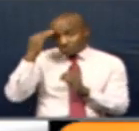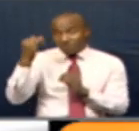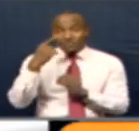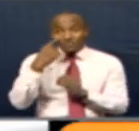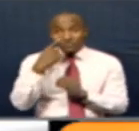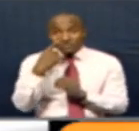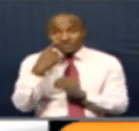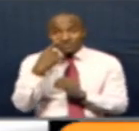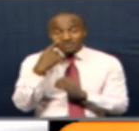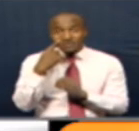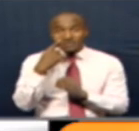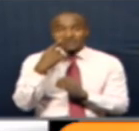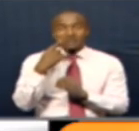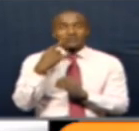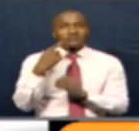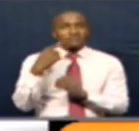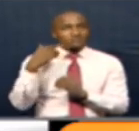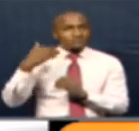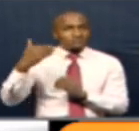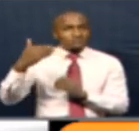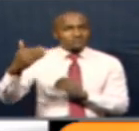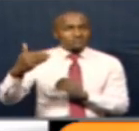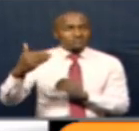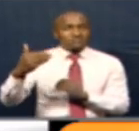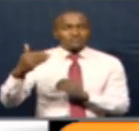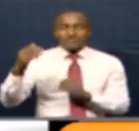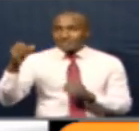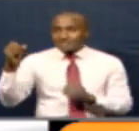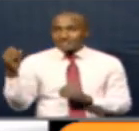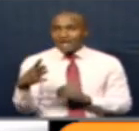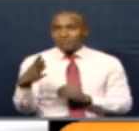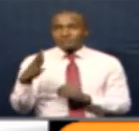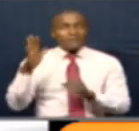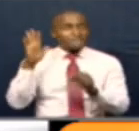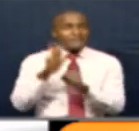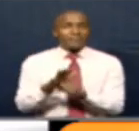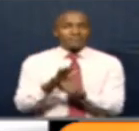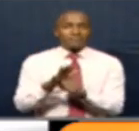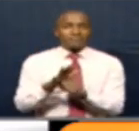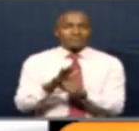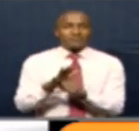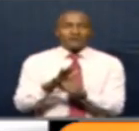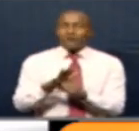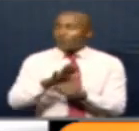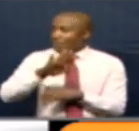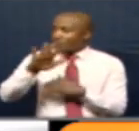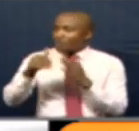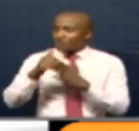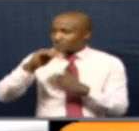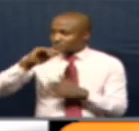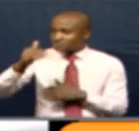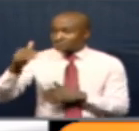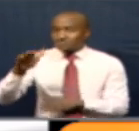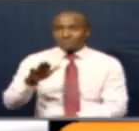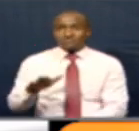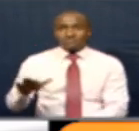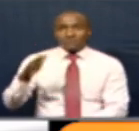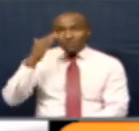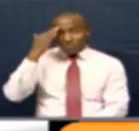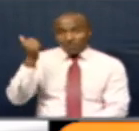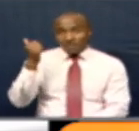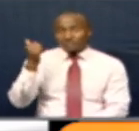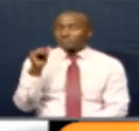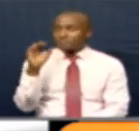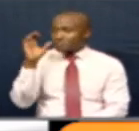there is sprawling slums that have come up in all our urban areas, just because of that